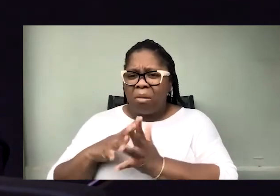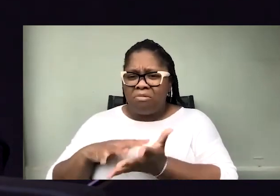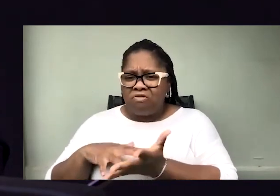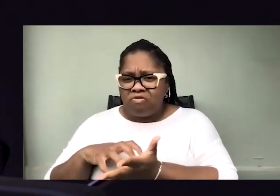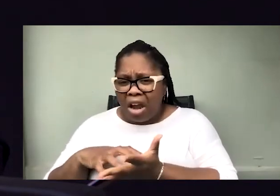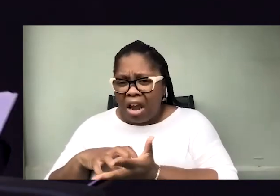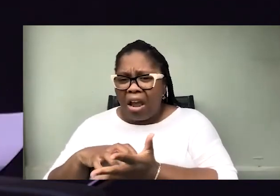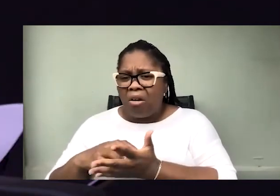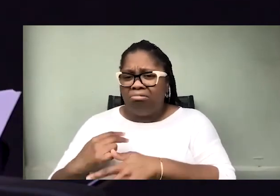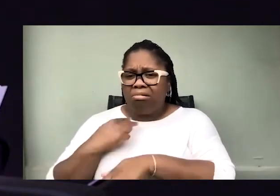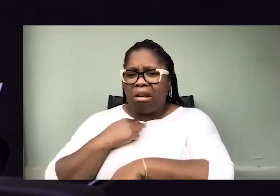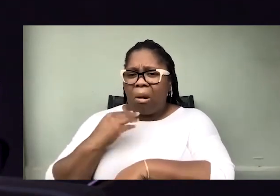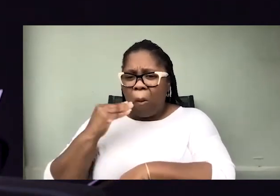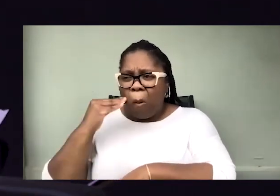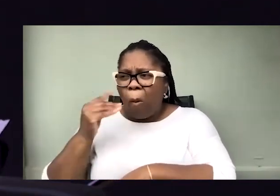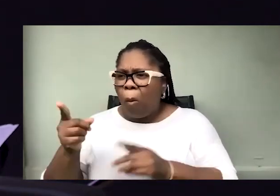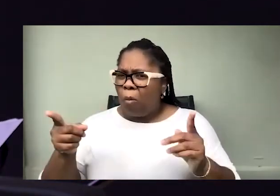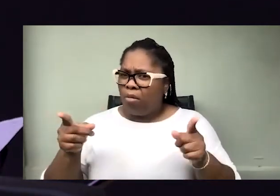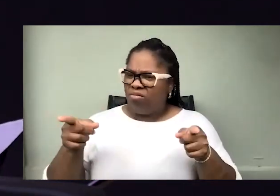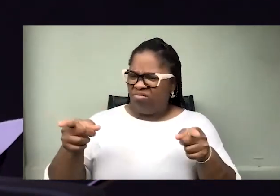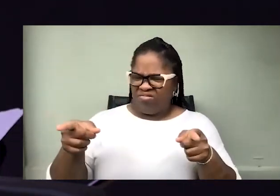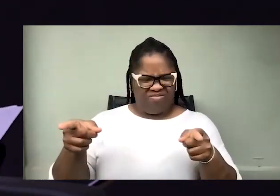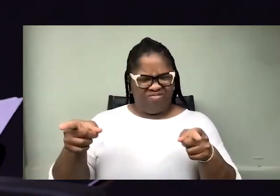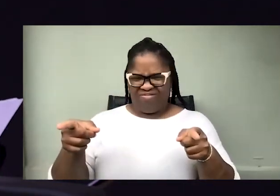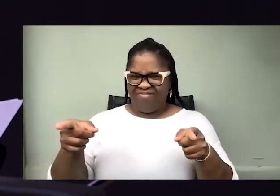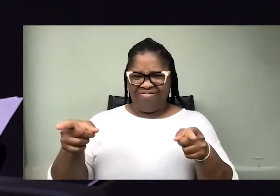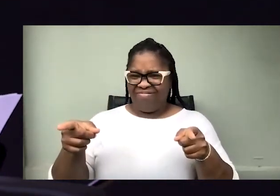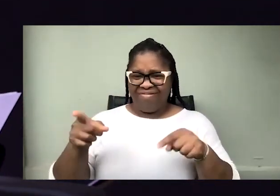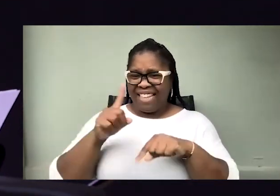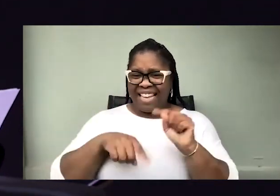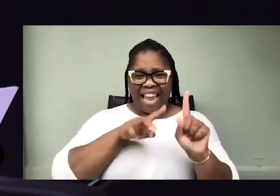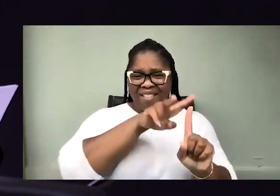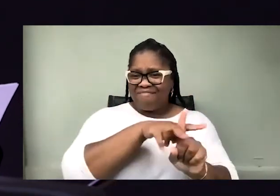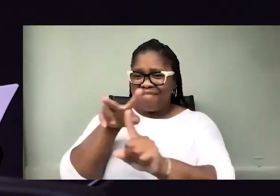more homebound, and everything in between.